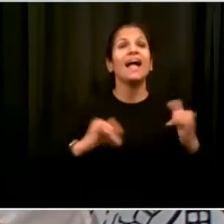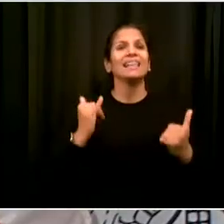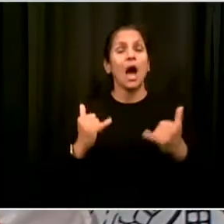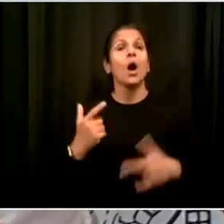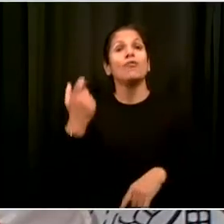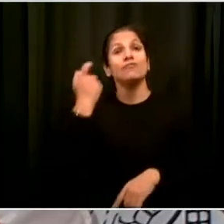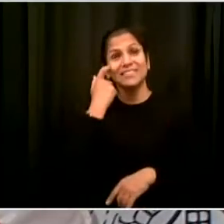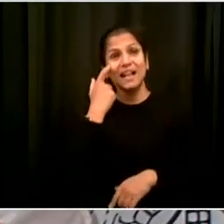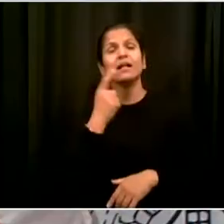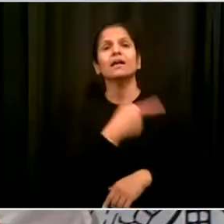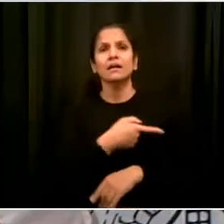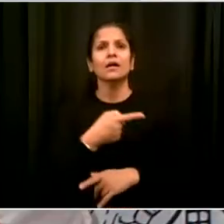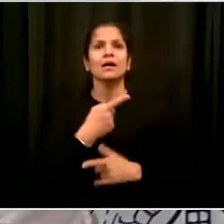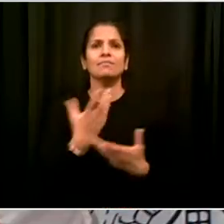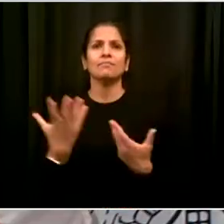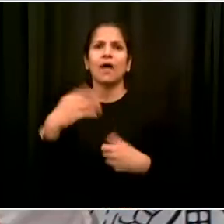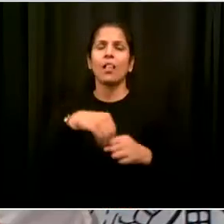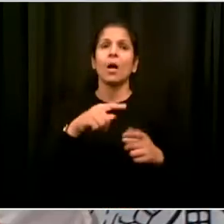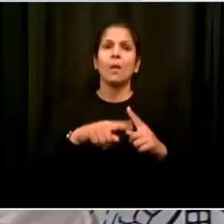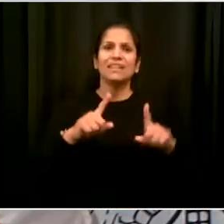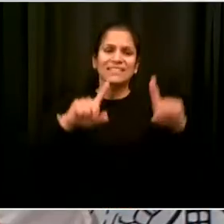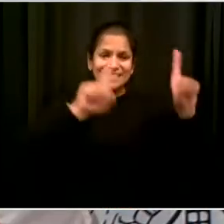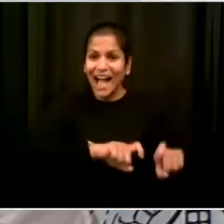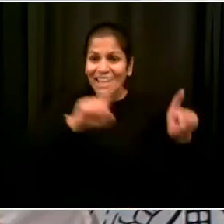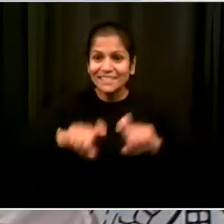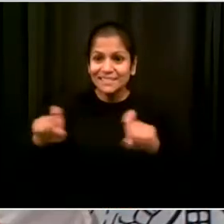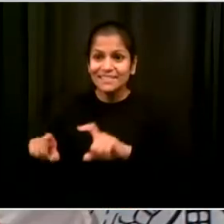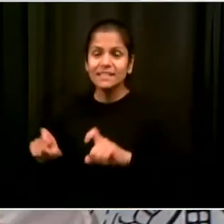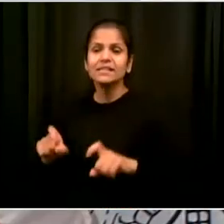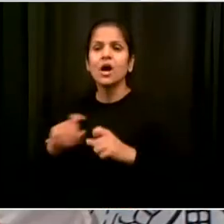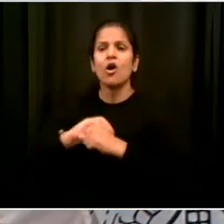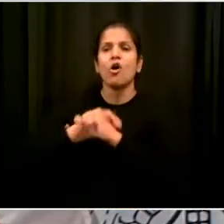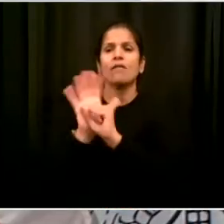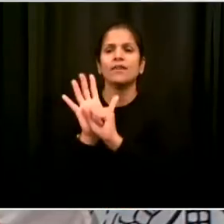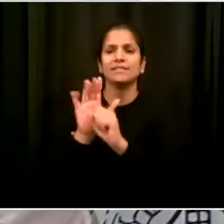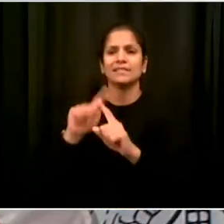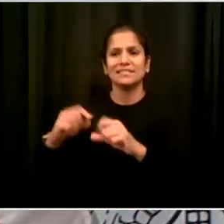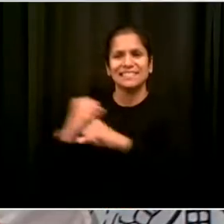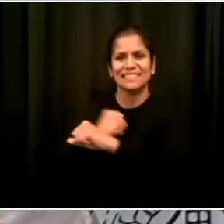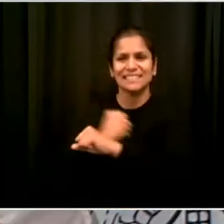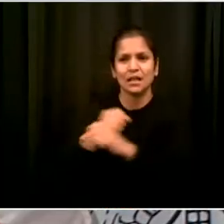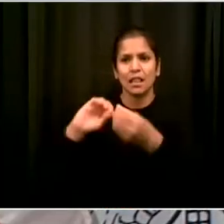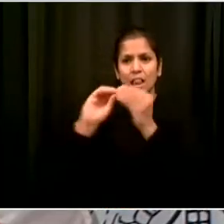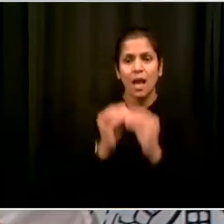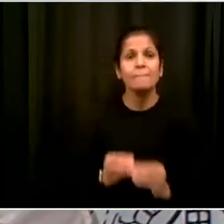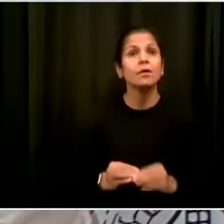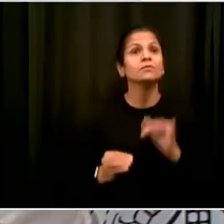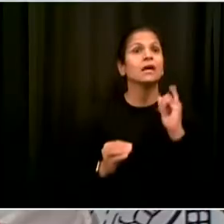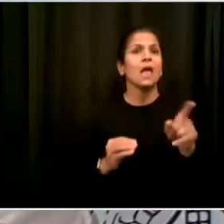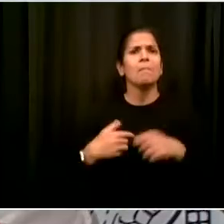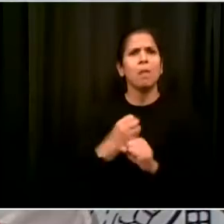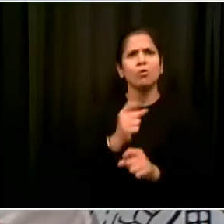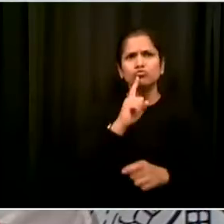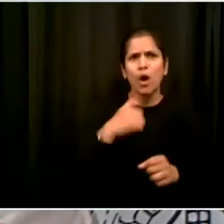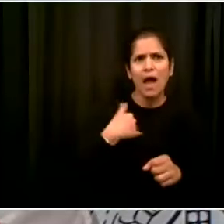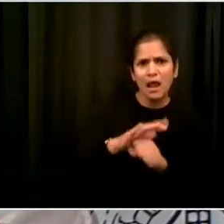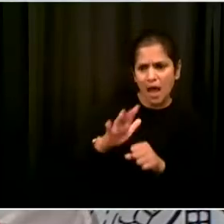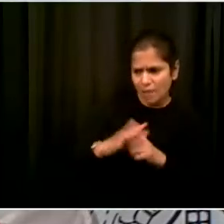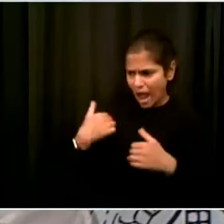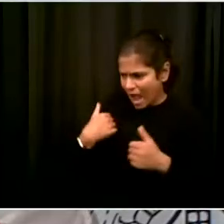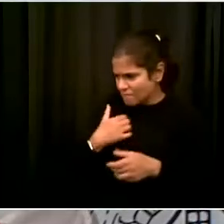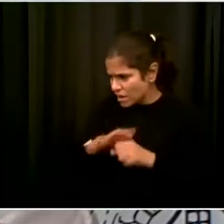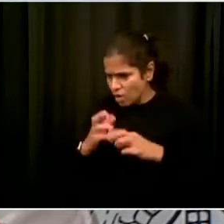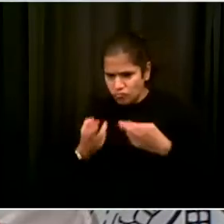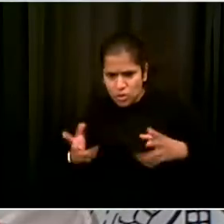build up testing in this city and to ensure that we had what we needed, that crucial element of the equation that we were deprived of